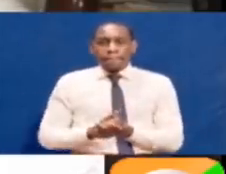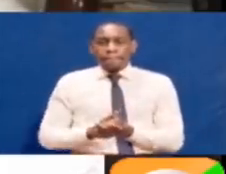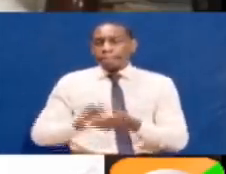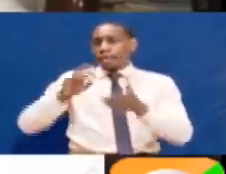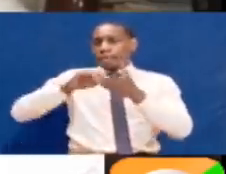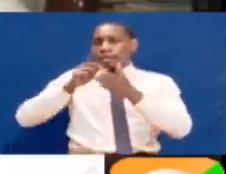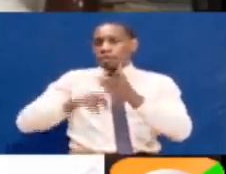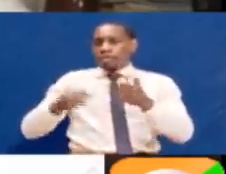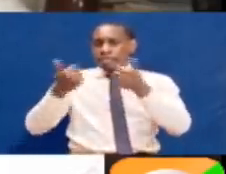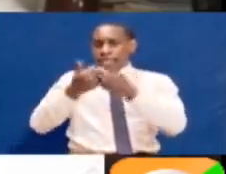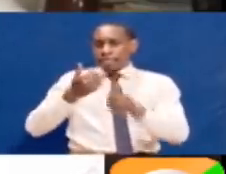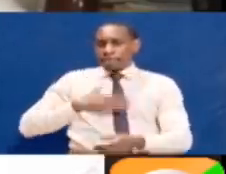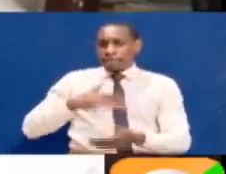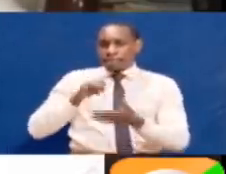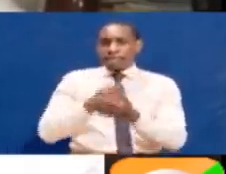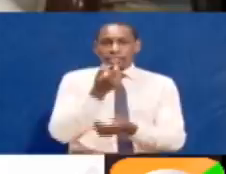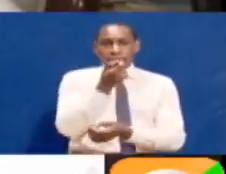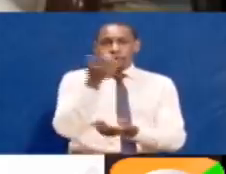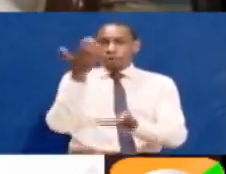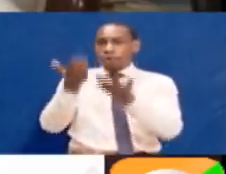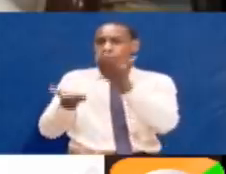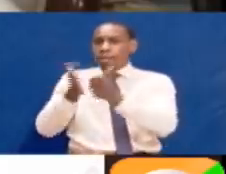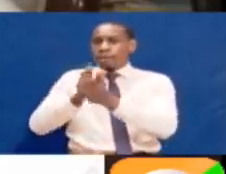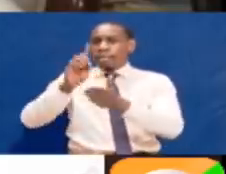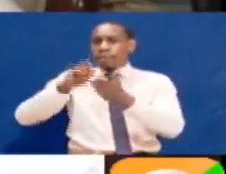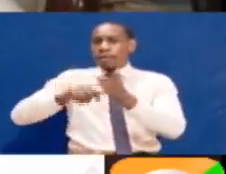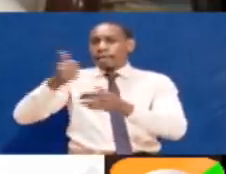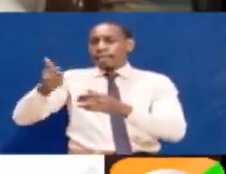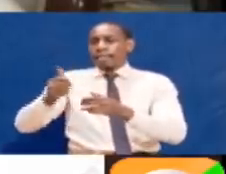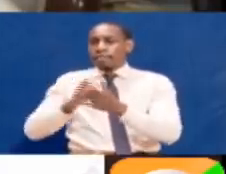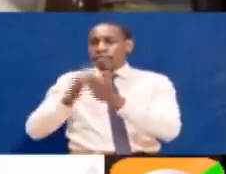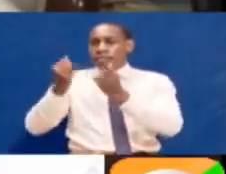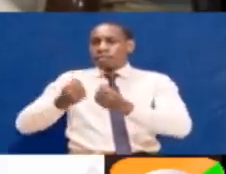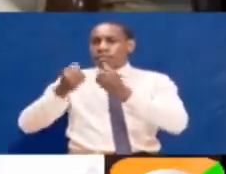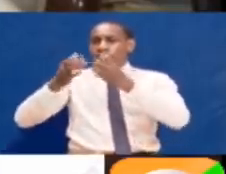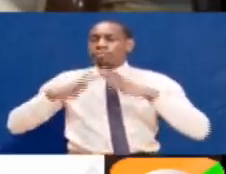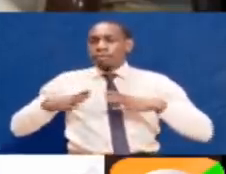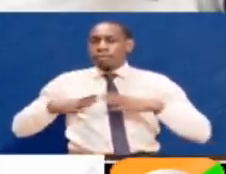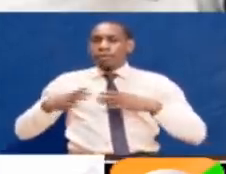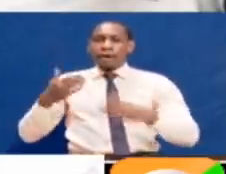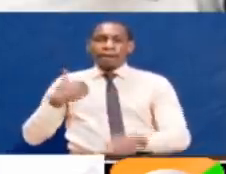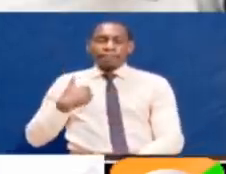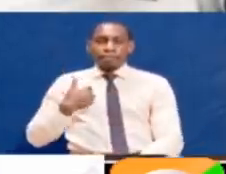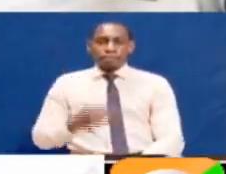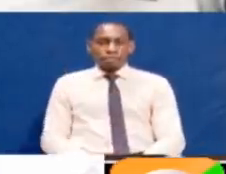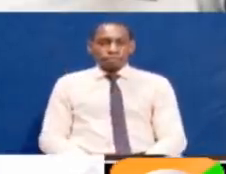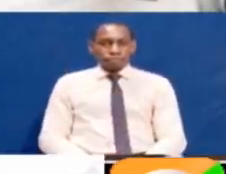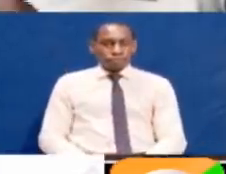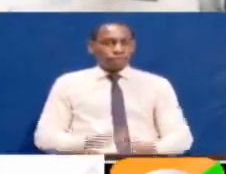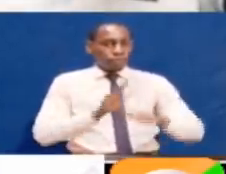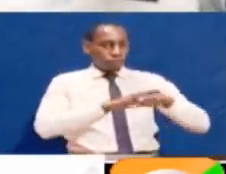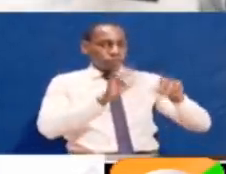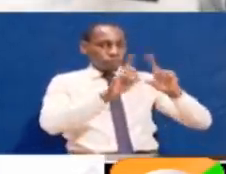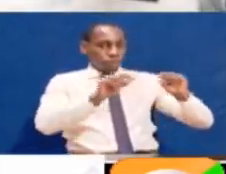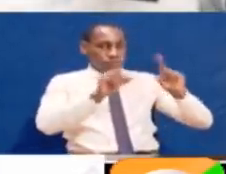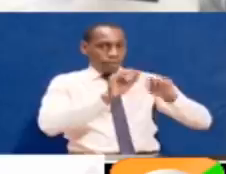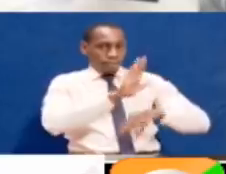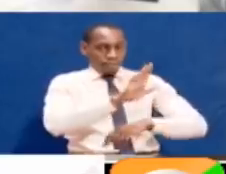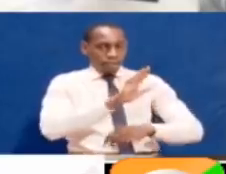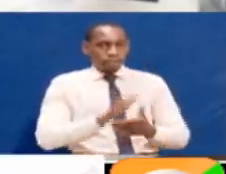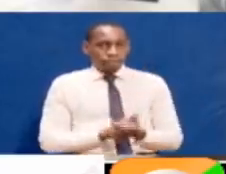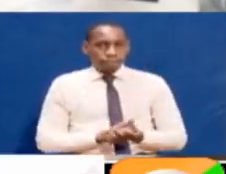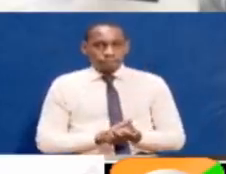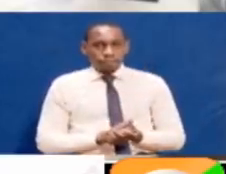would, my challenges are too small compared to what other great people have gone through in the past. I think, and it's a good point that you've made,